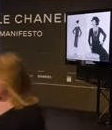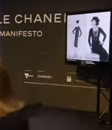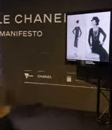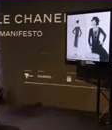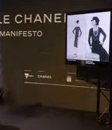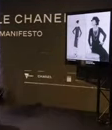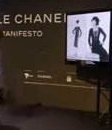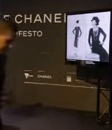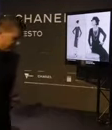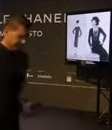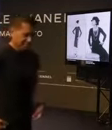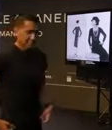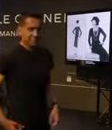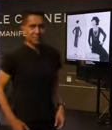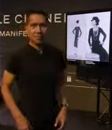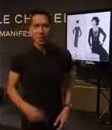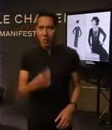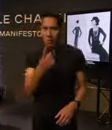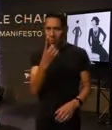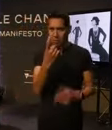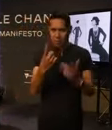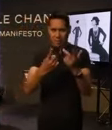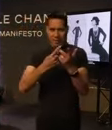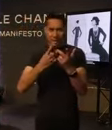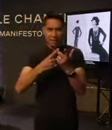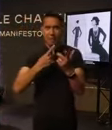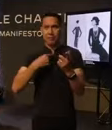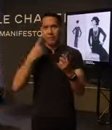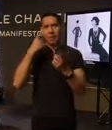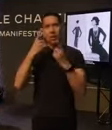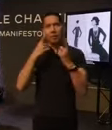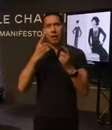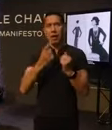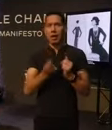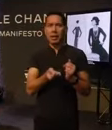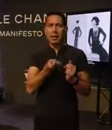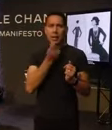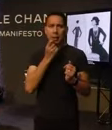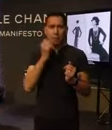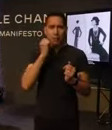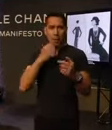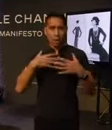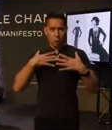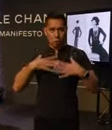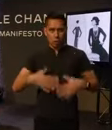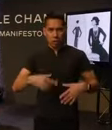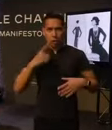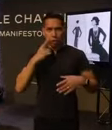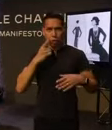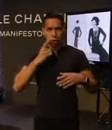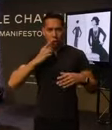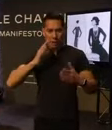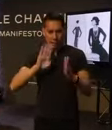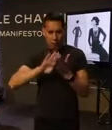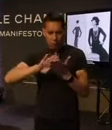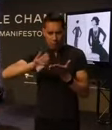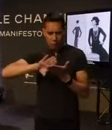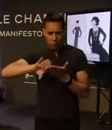about that idea of the simple little black dress and sort of paring things back is, again, this brilliant sort